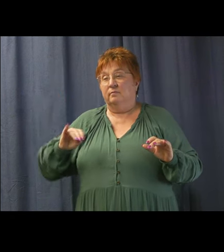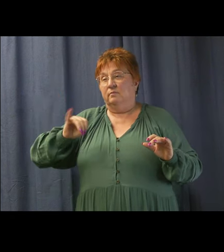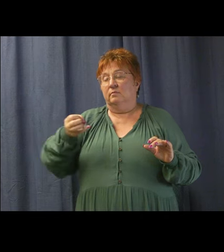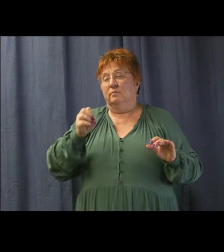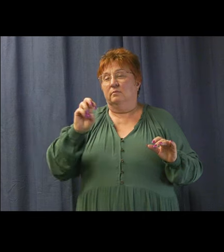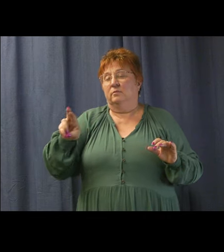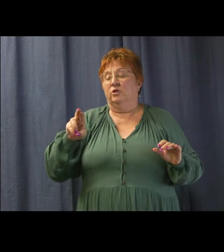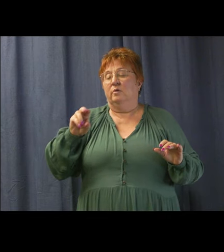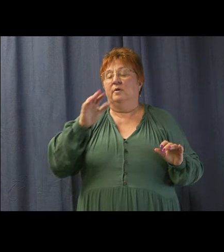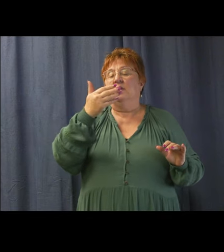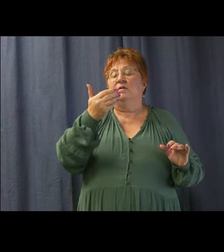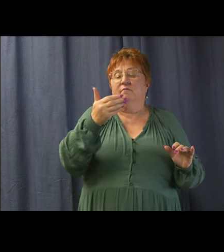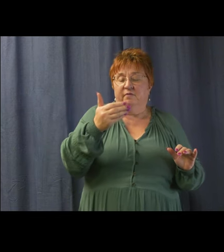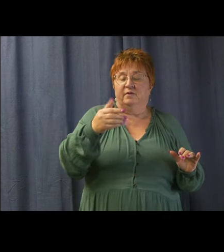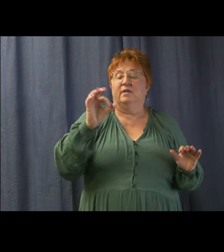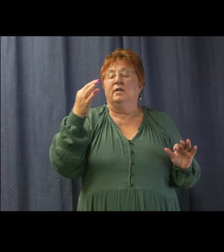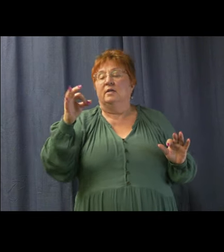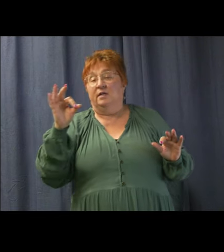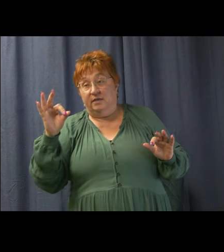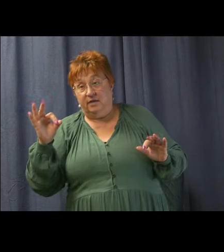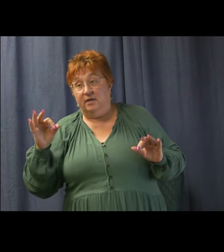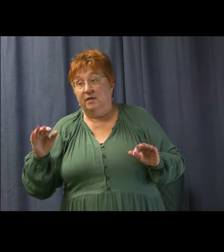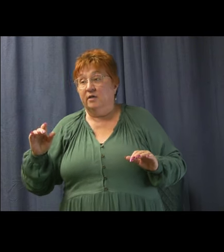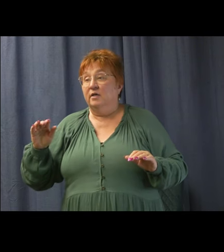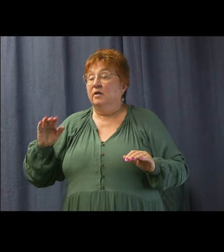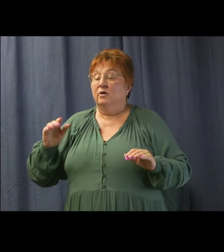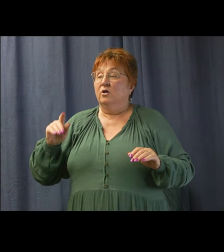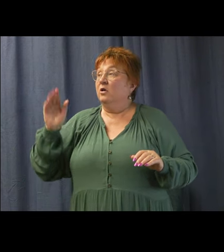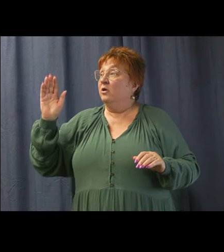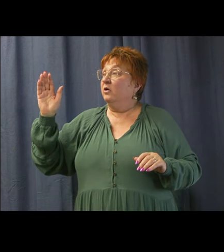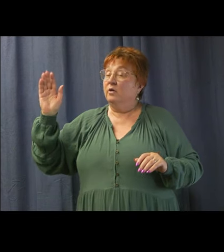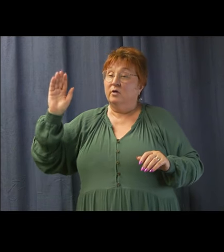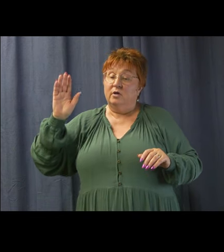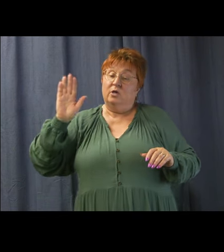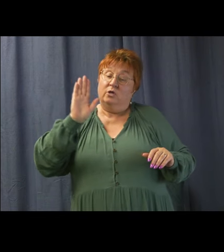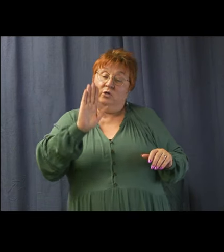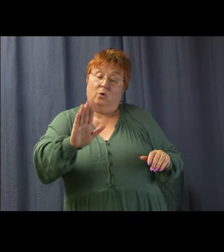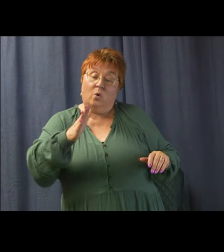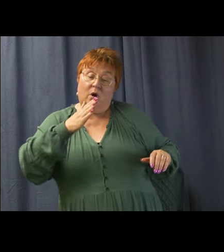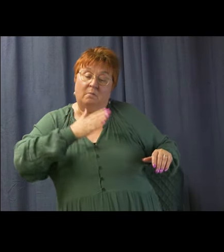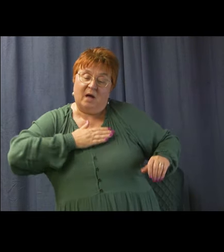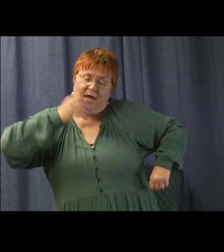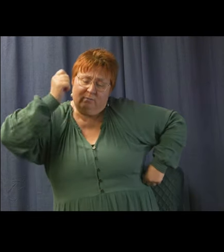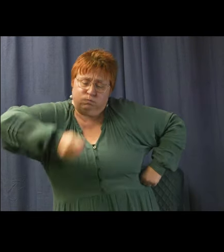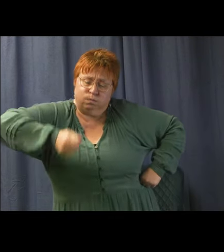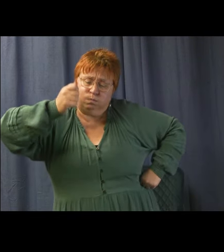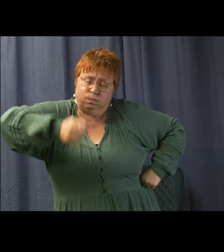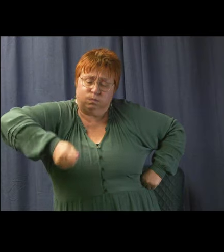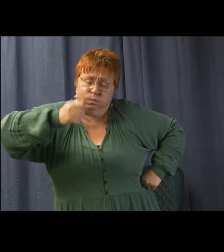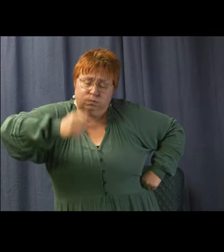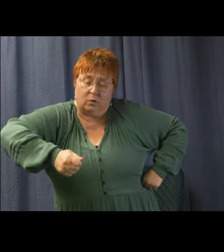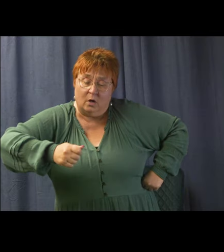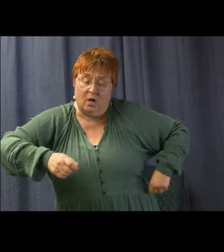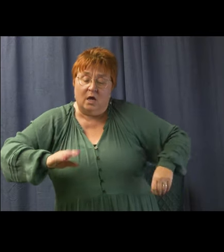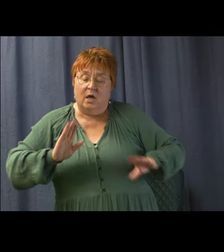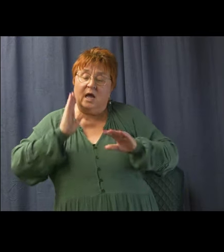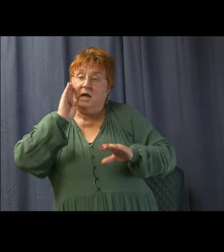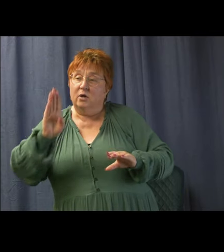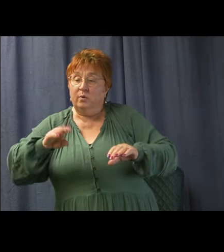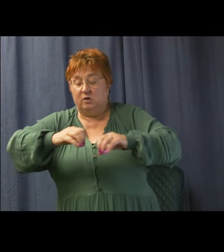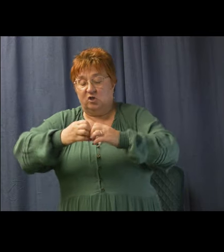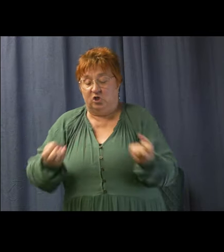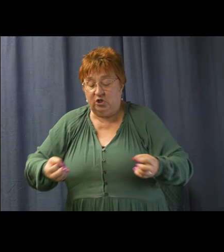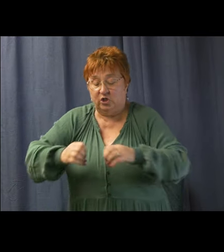Jeremiah 15:19-21. You are my hammer and weapon of war. With you, I'm going to break the nations